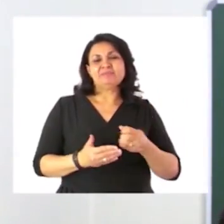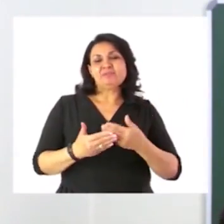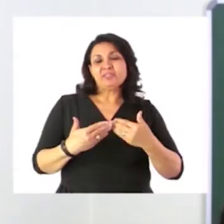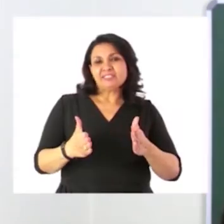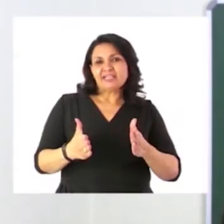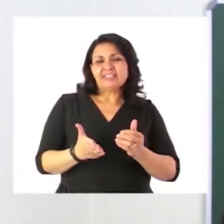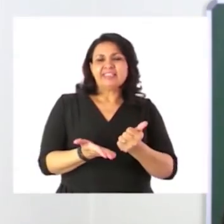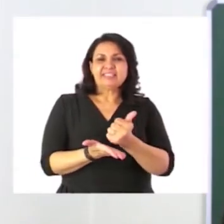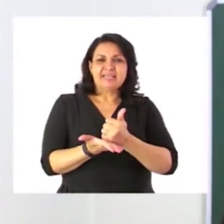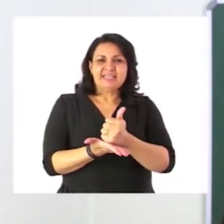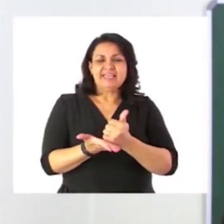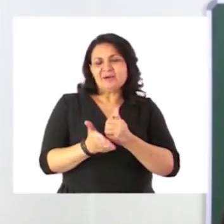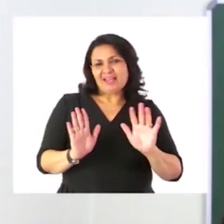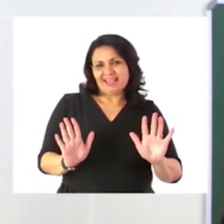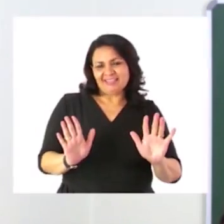hands